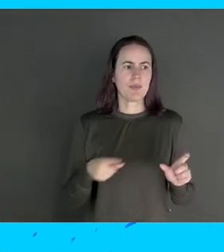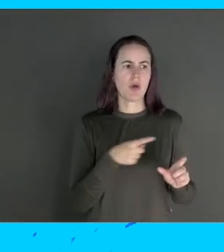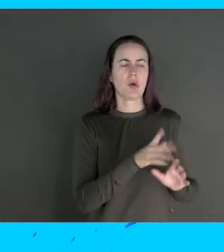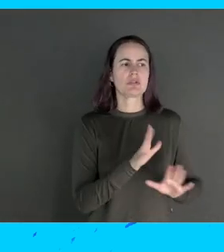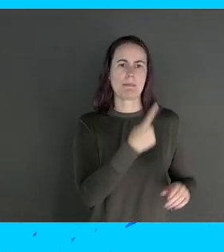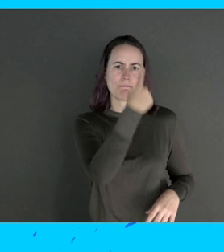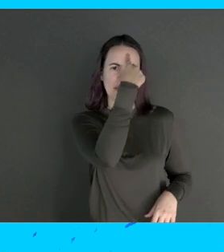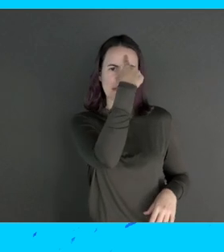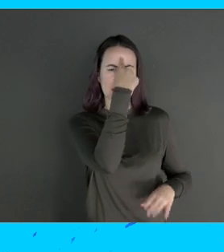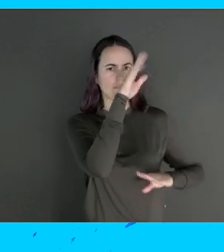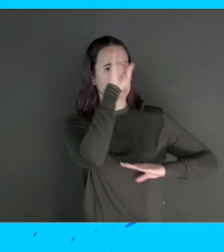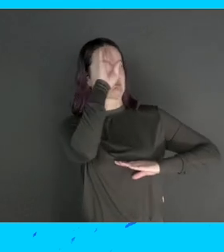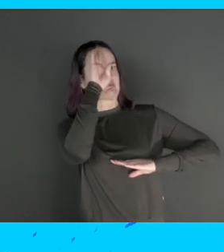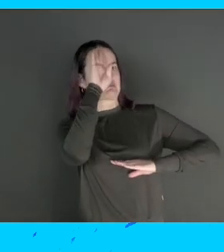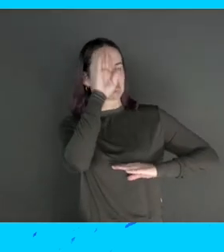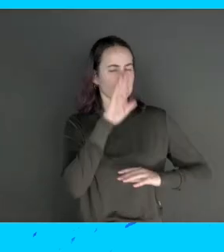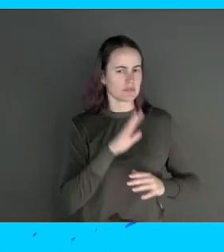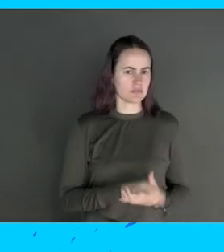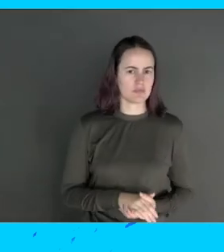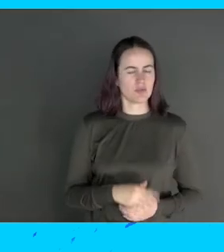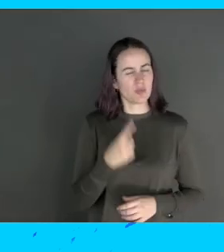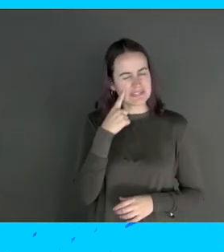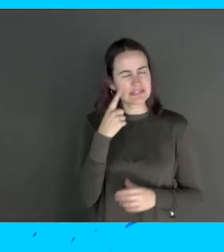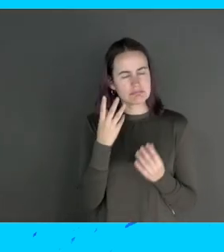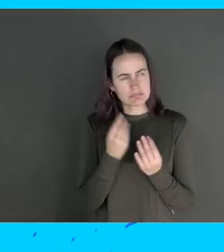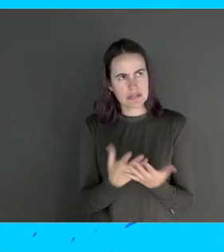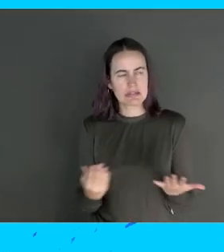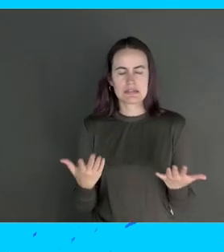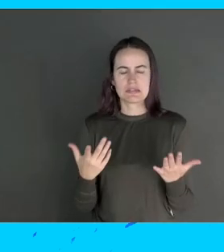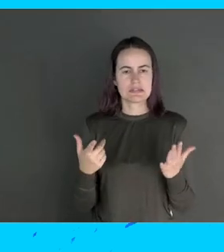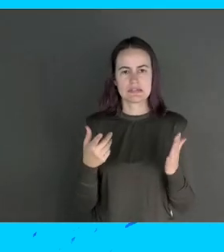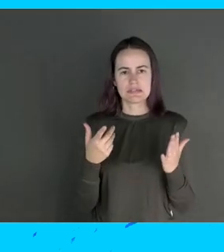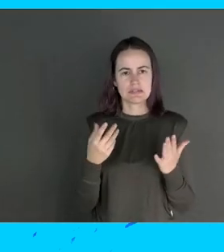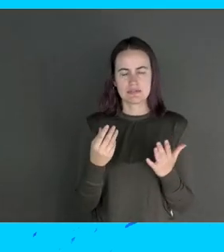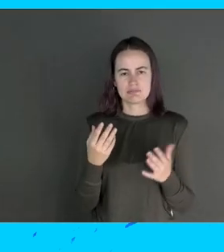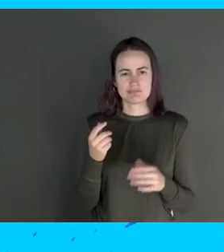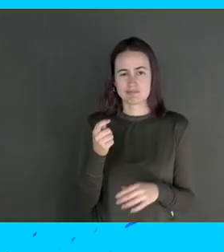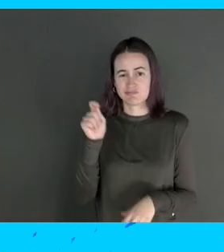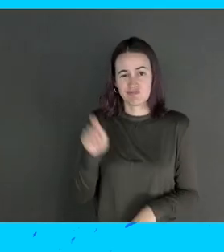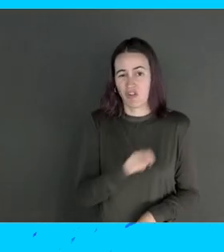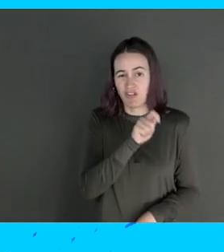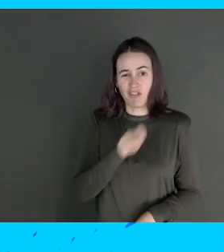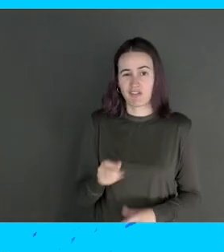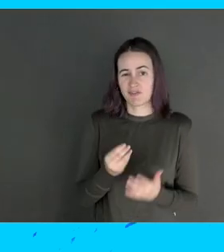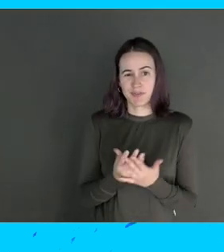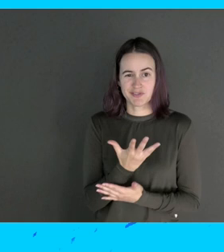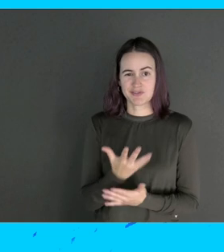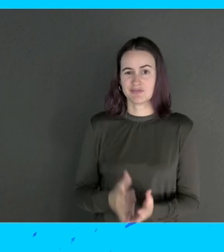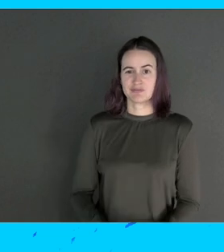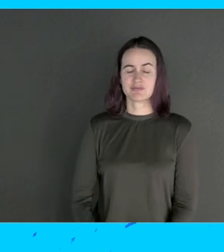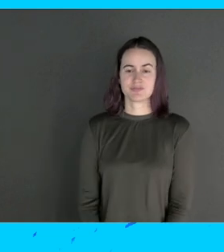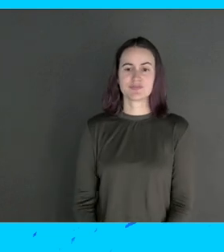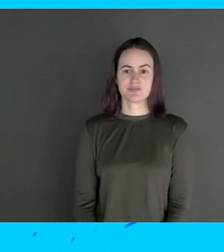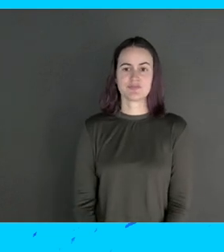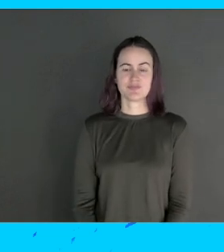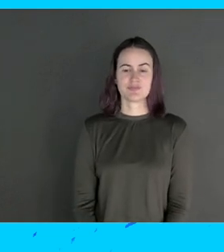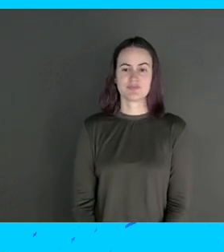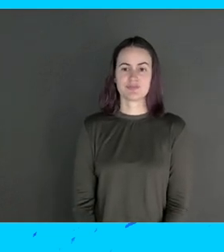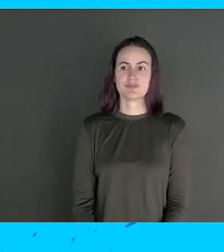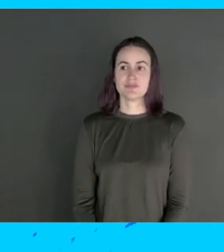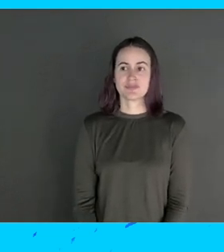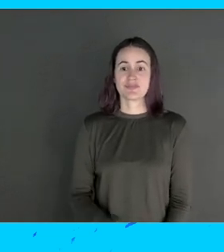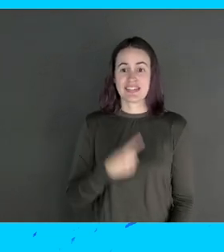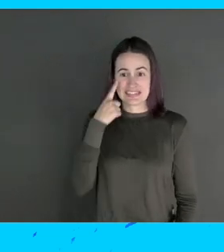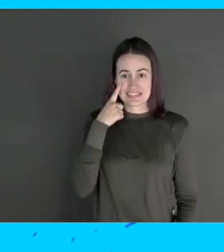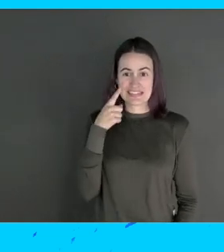ill. And if we could get the next slide up. Yeah, so as we can see, these are just